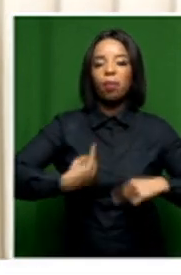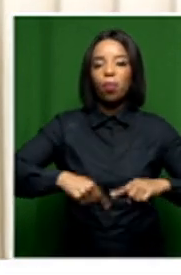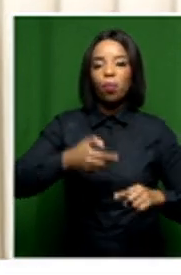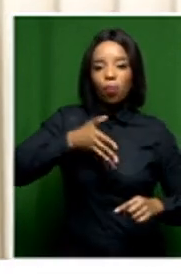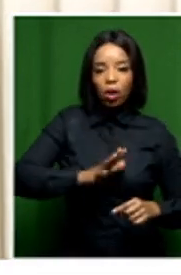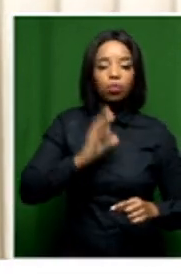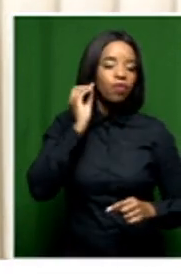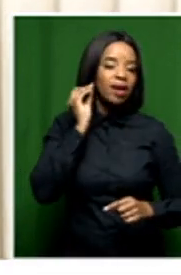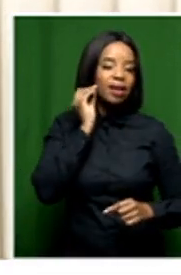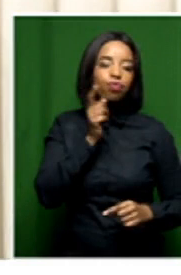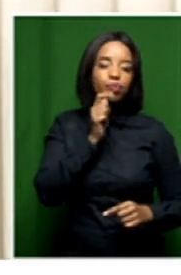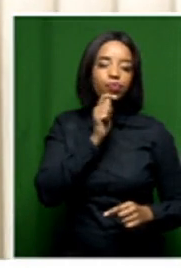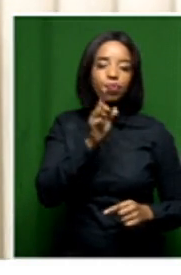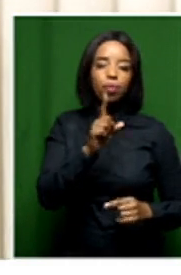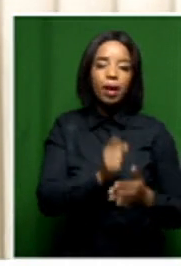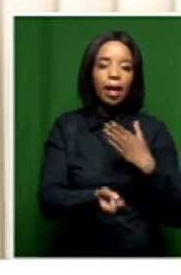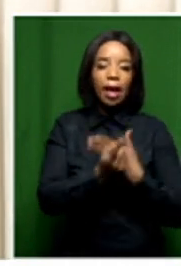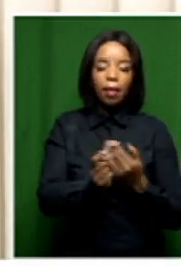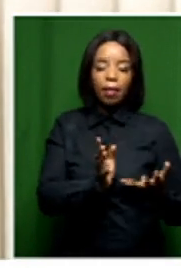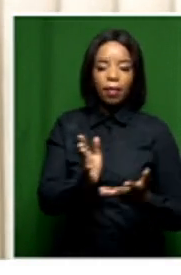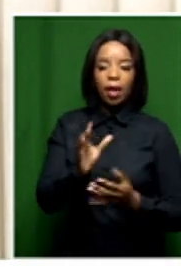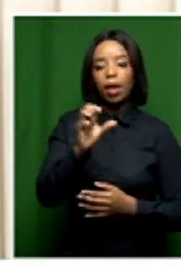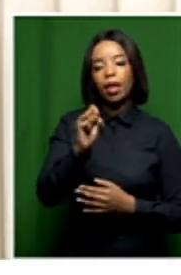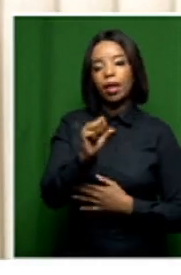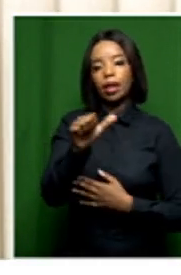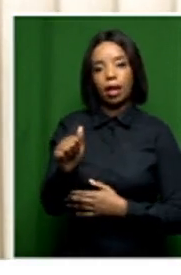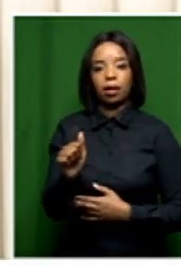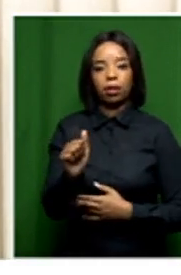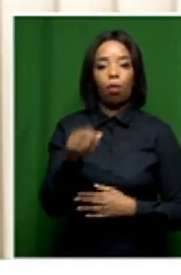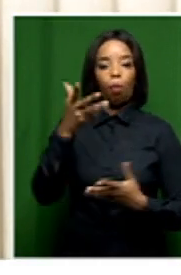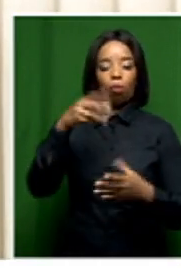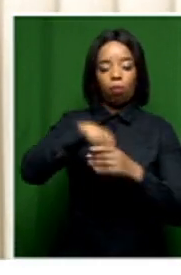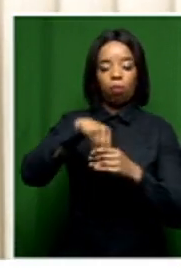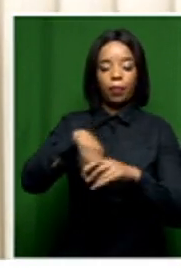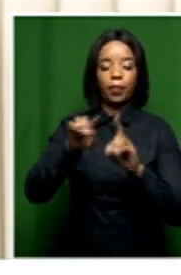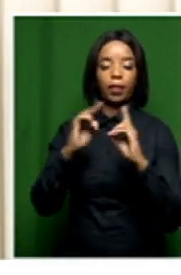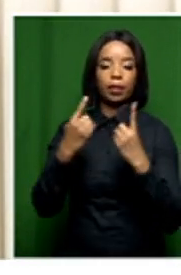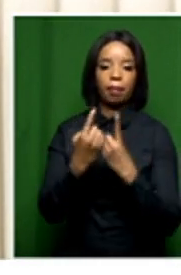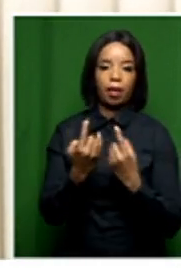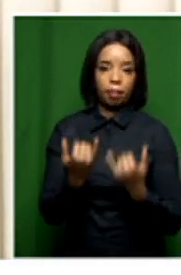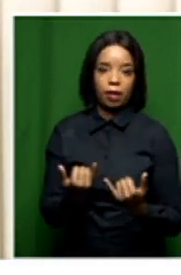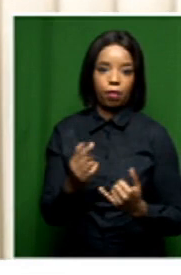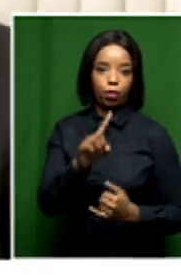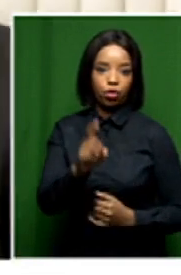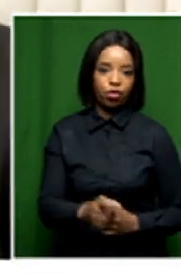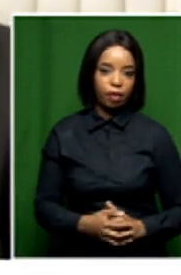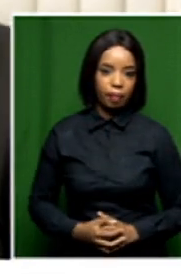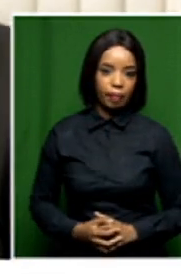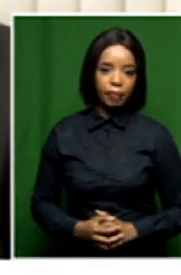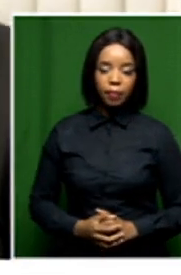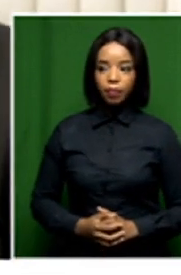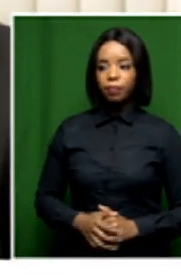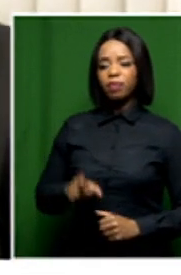what exactly happened within your tenure and what exactly happened within the department which is in question. So you spoke